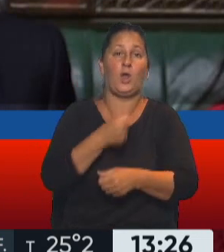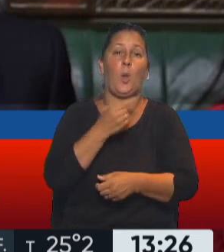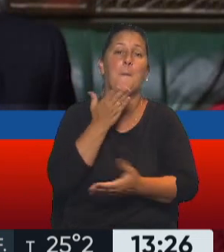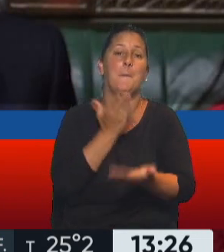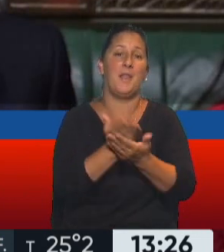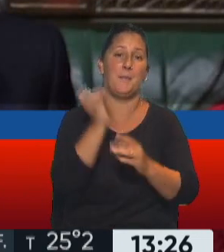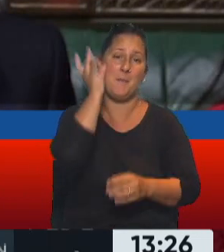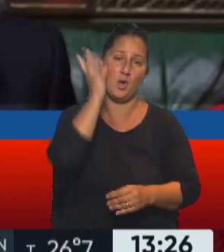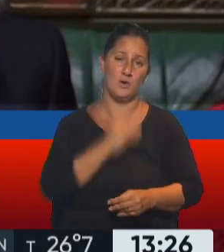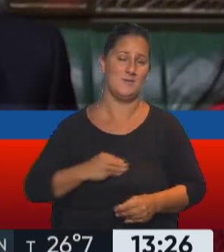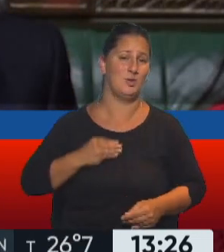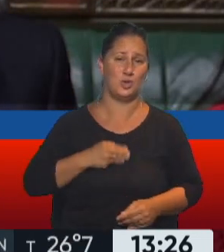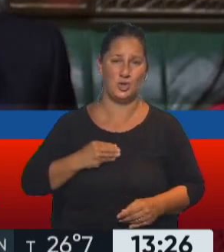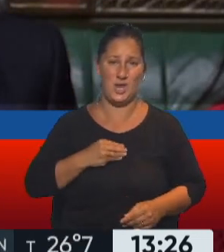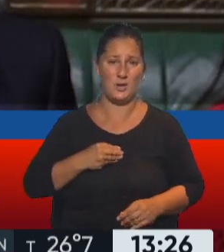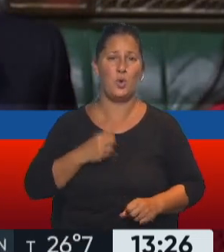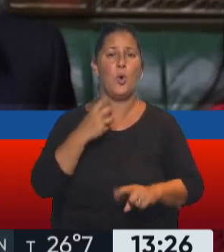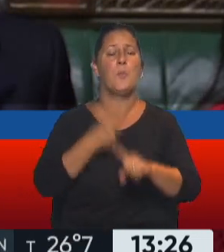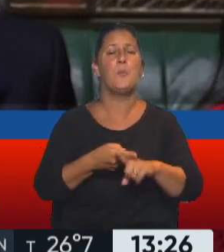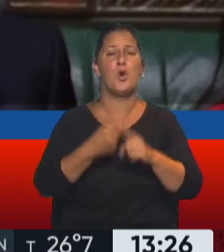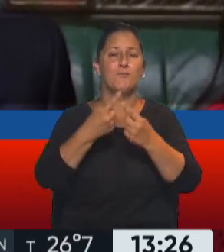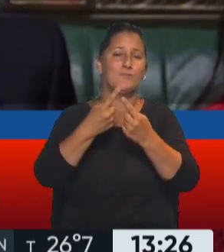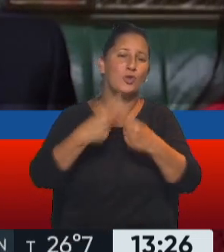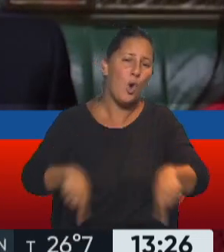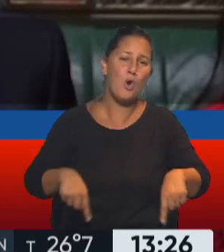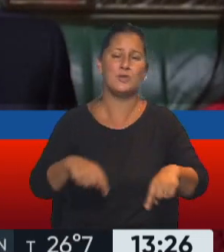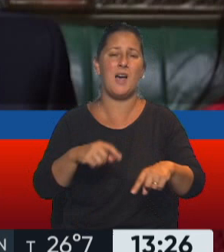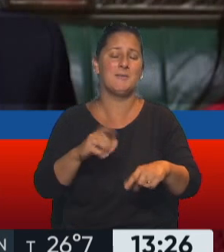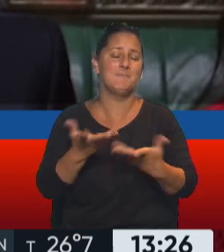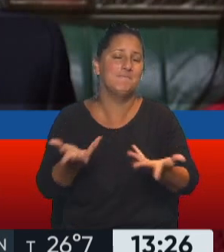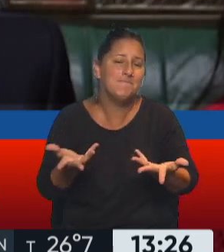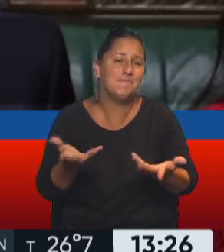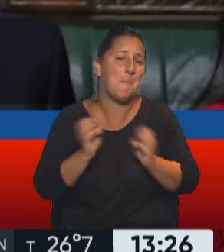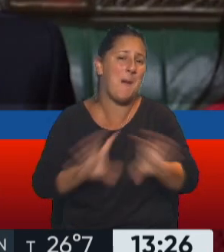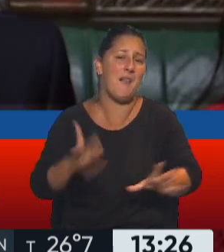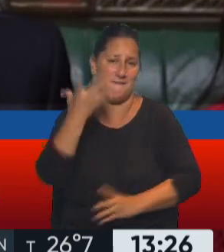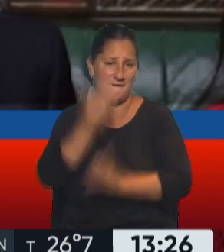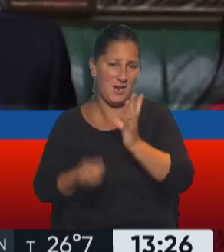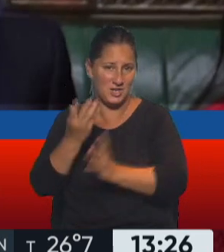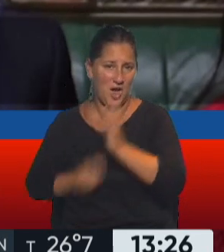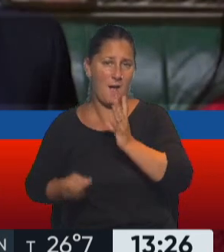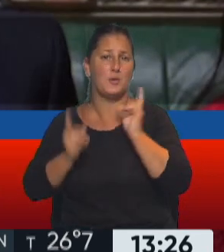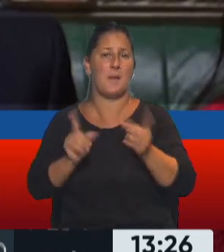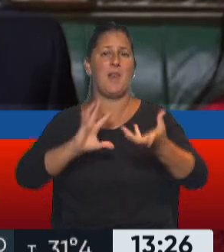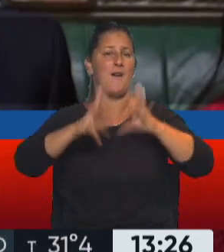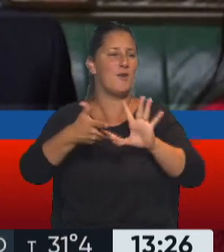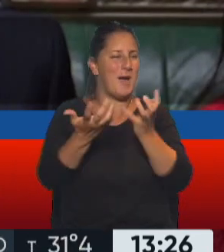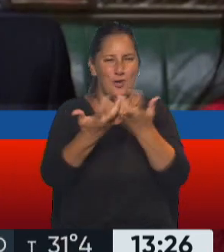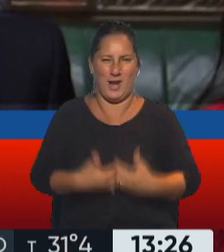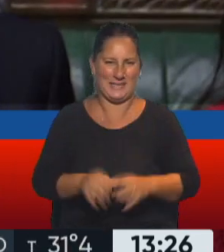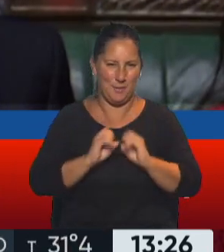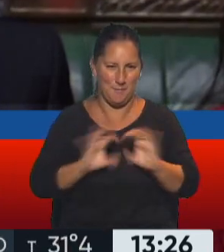sorry. And I'm sorry for the things we simply didn't get right, and also sorry for the way that this matter has been